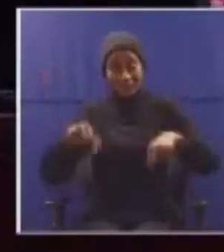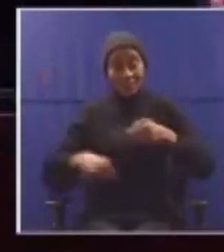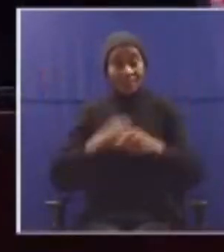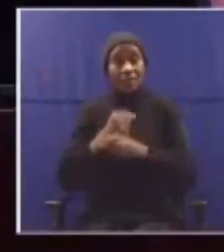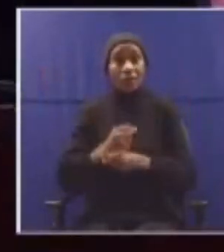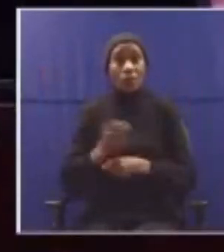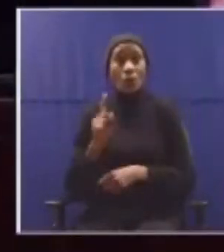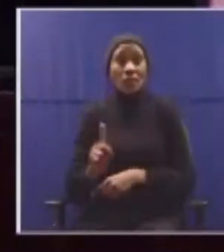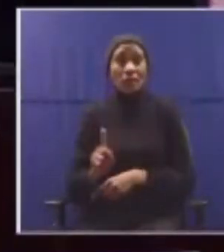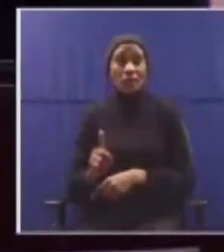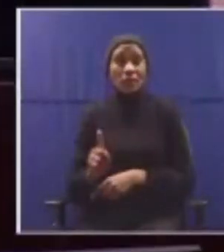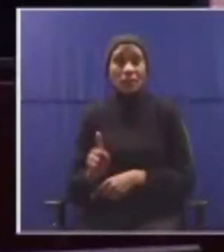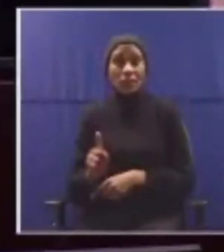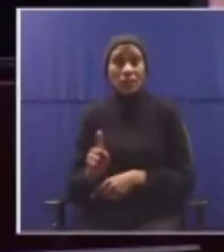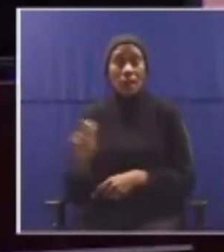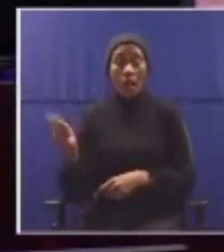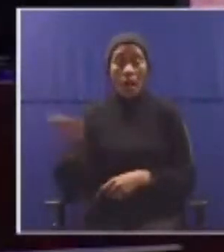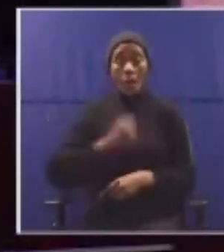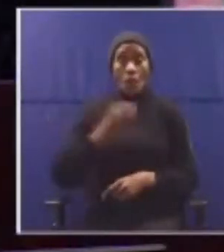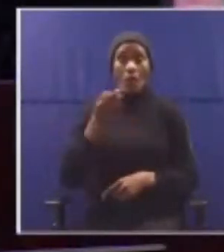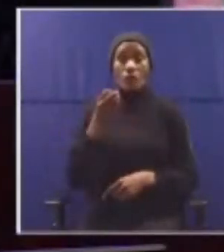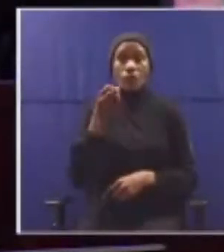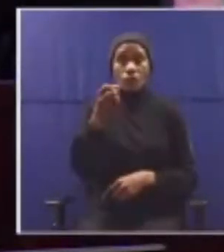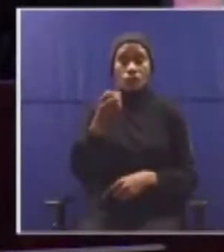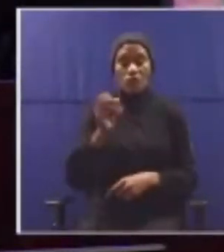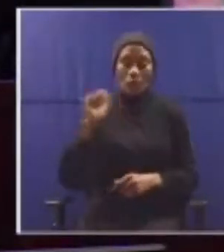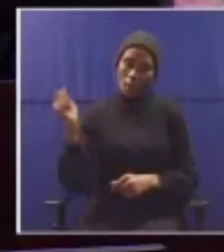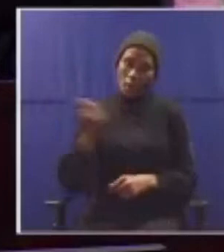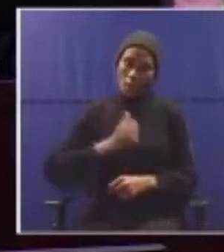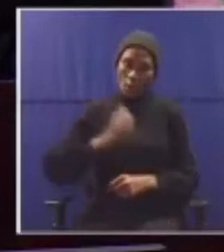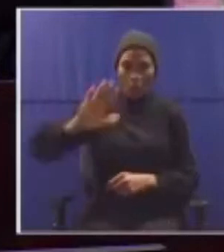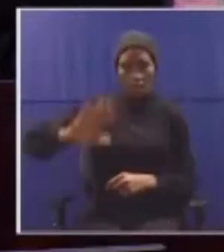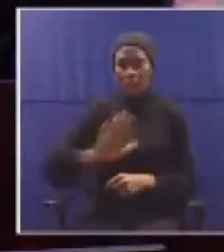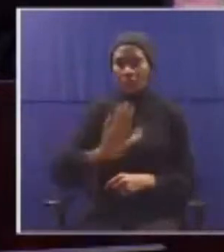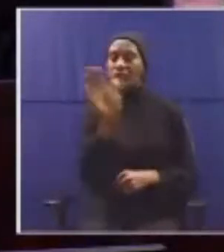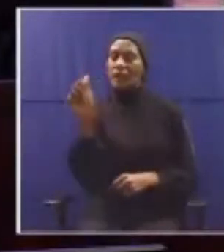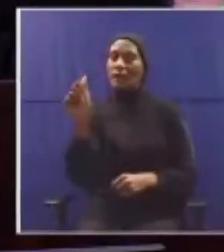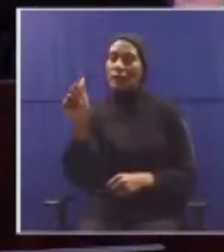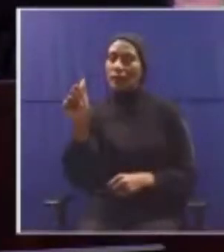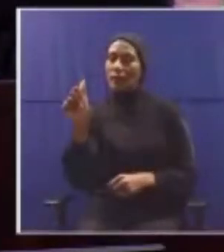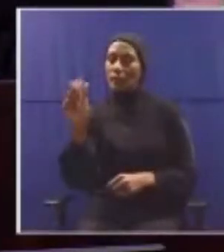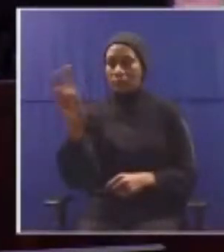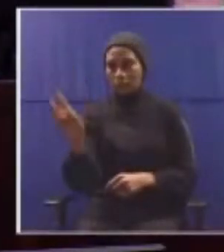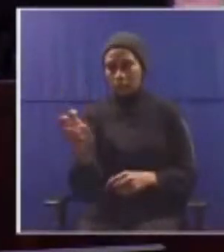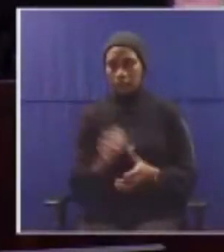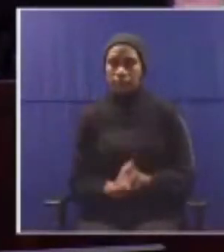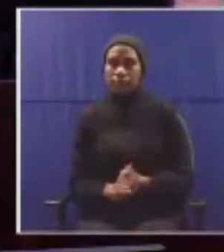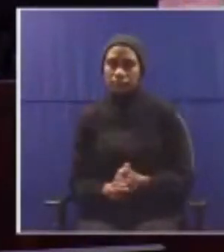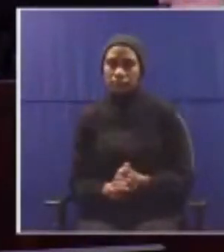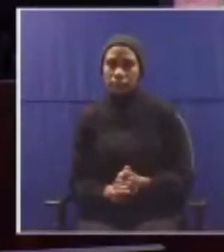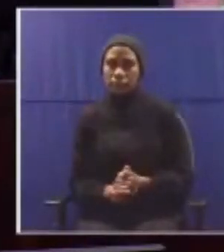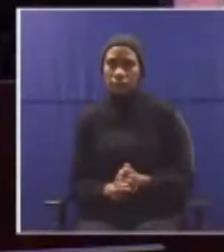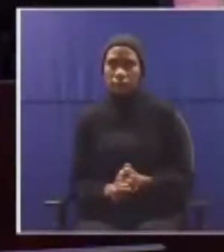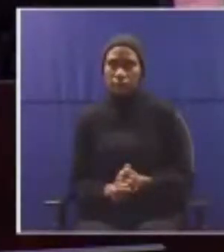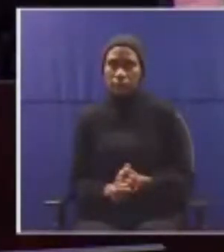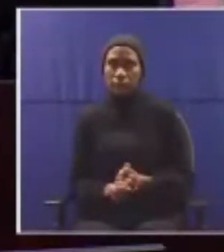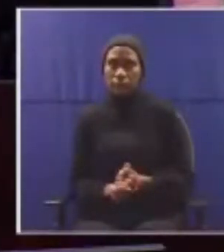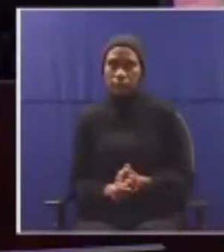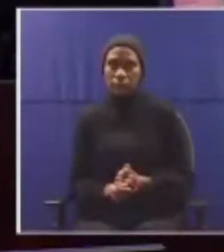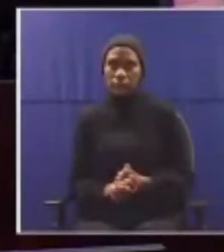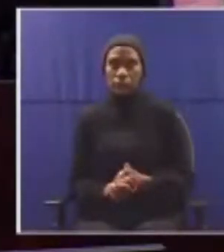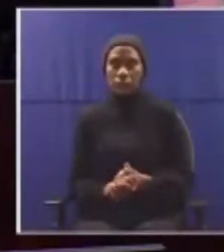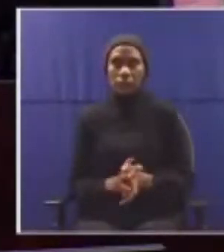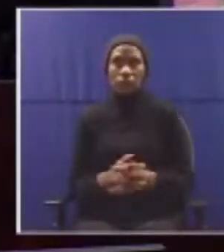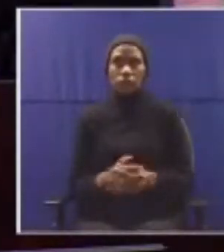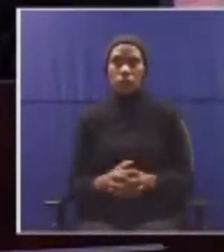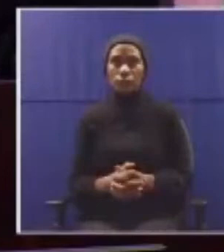Our Future, Our Africa. Let me then proceed to the